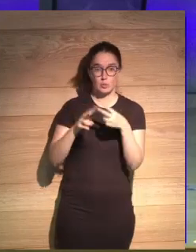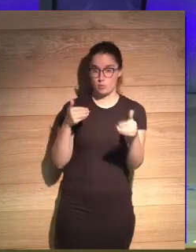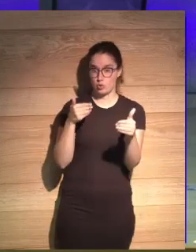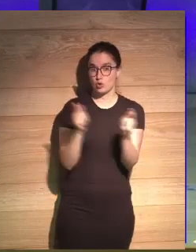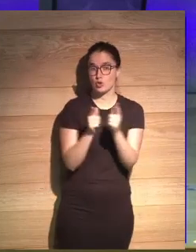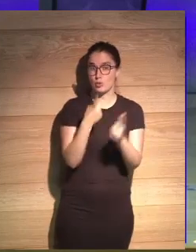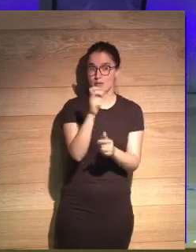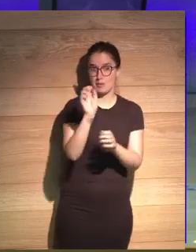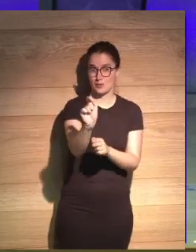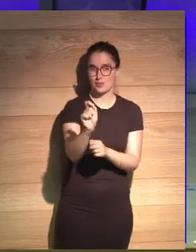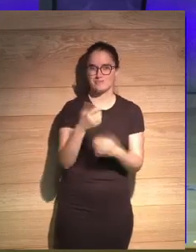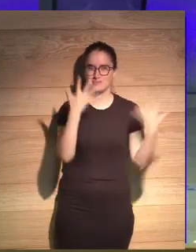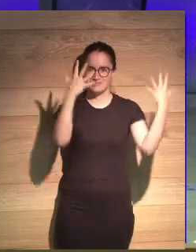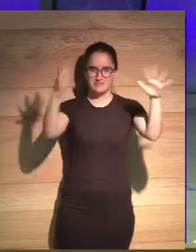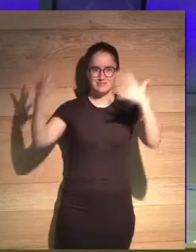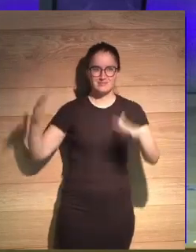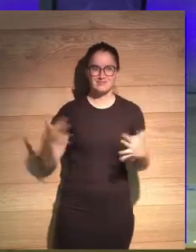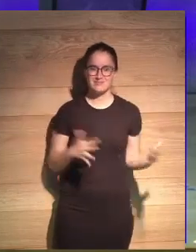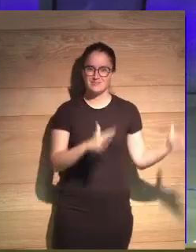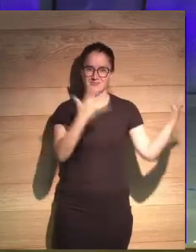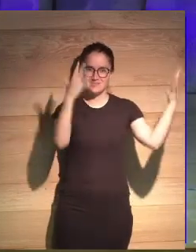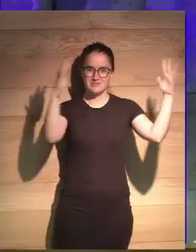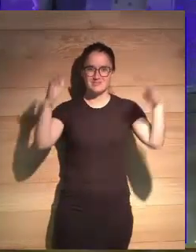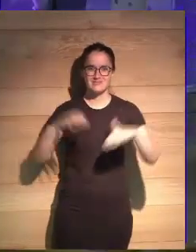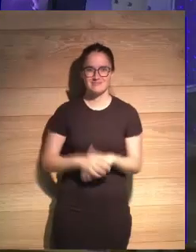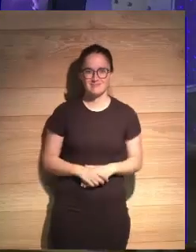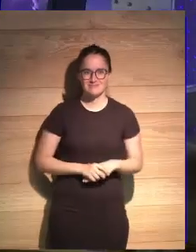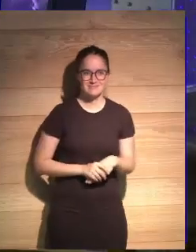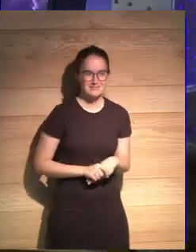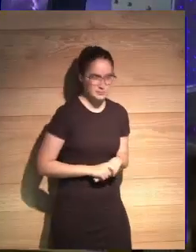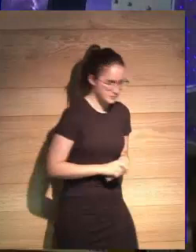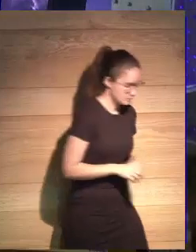next presentation is perfect for you. See you in a few minutes.